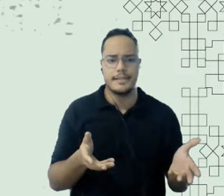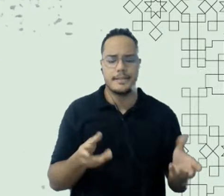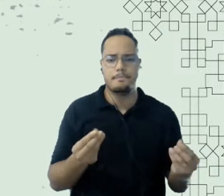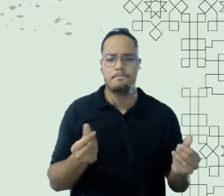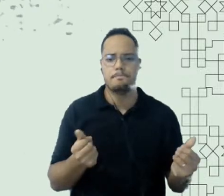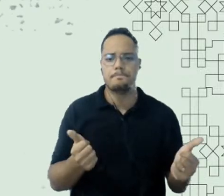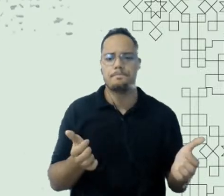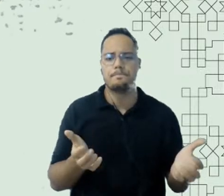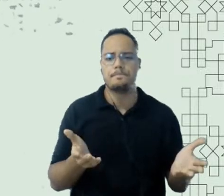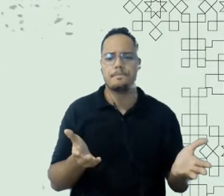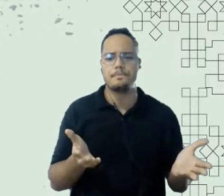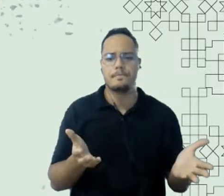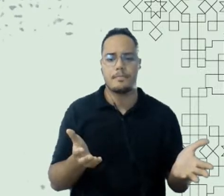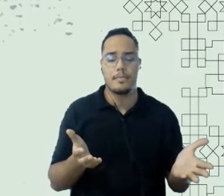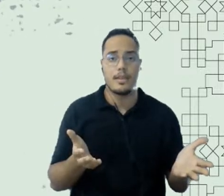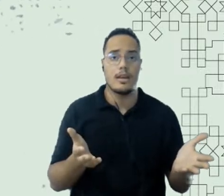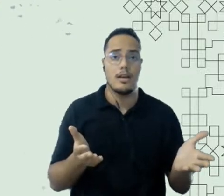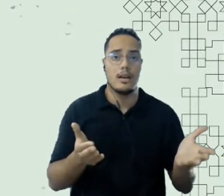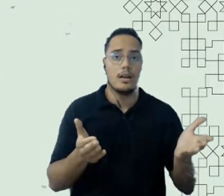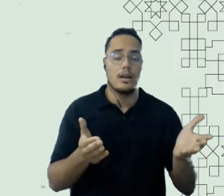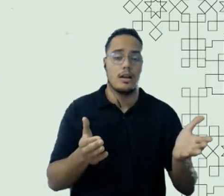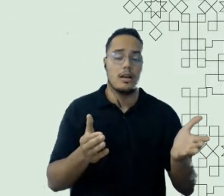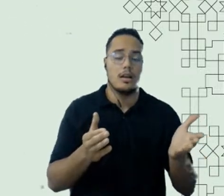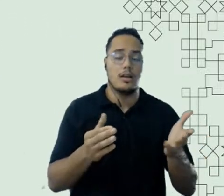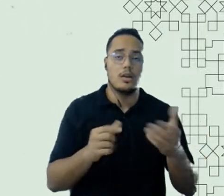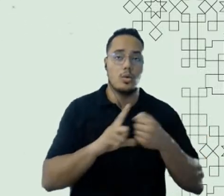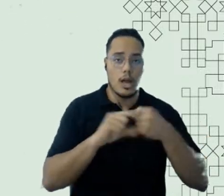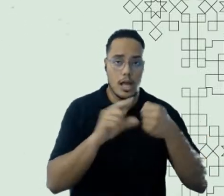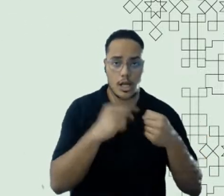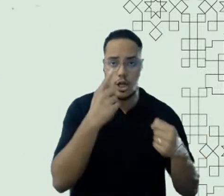threat to my freedom of expression, or